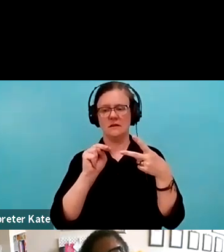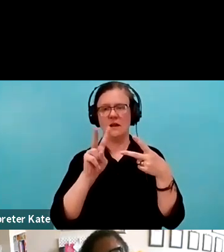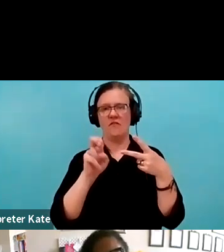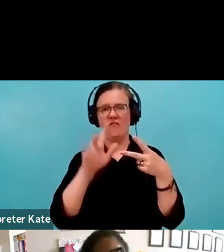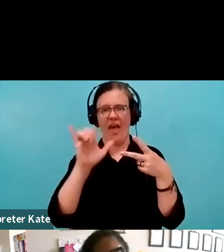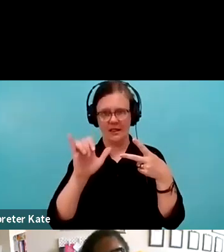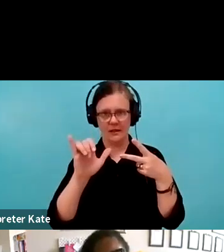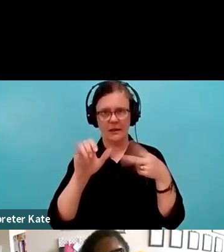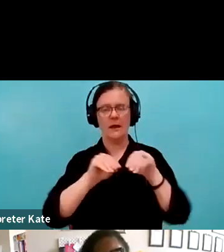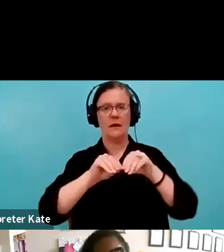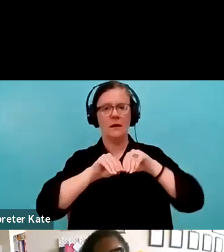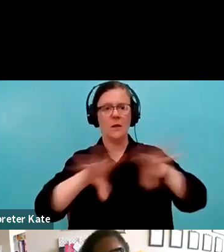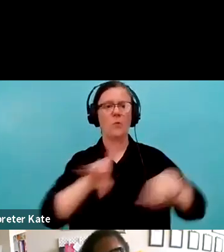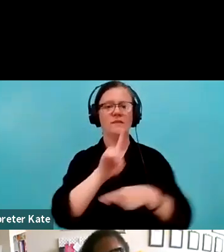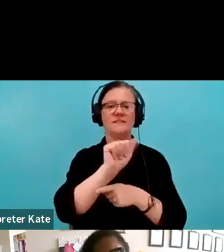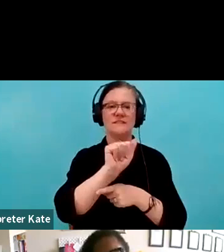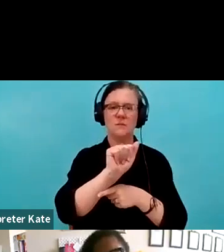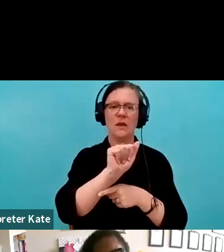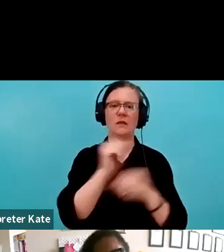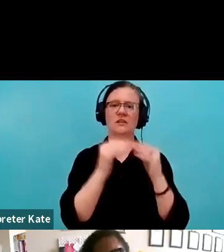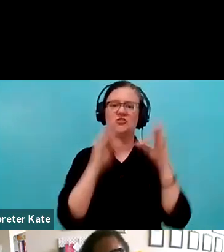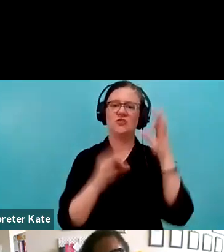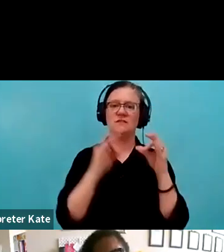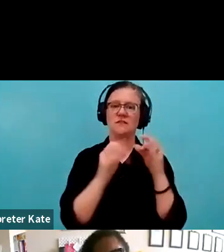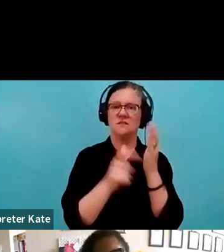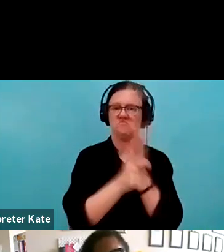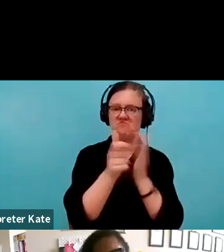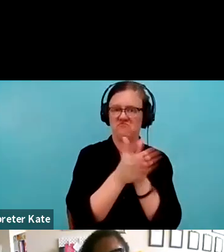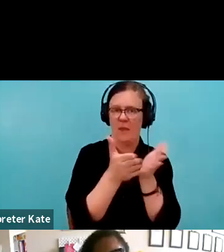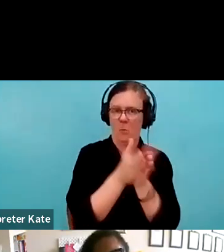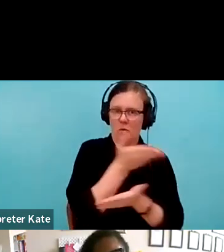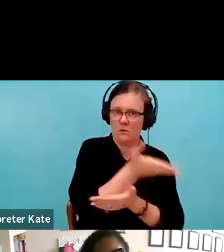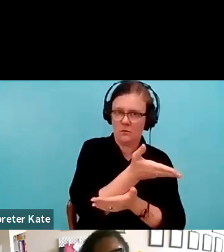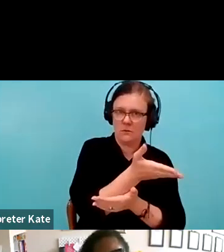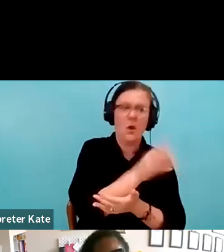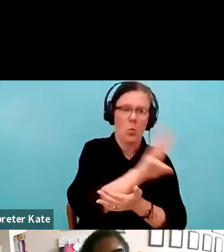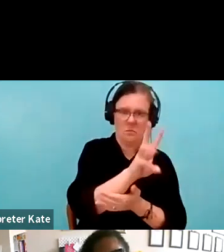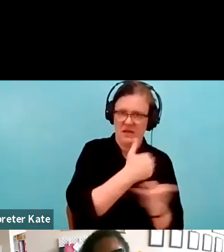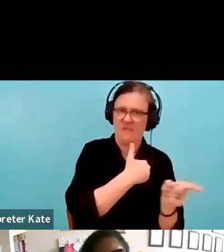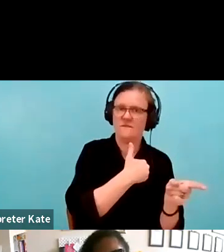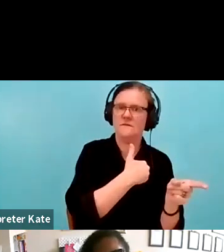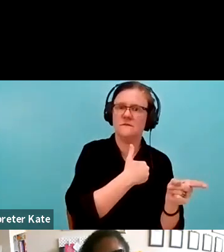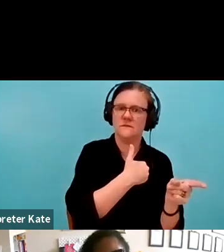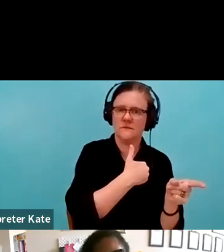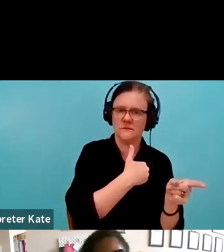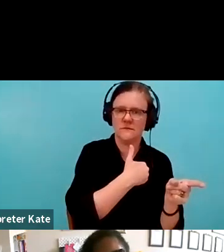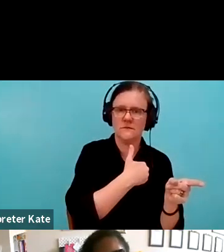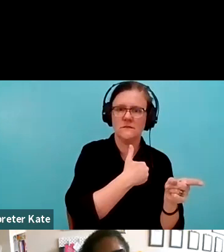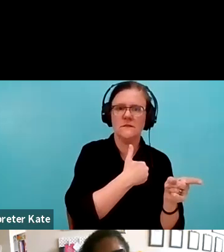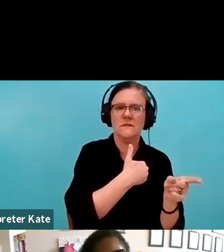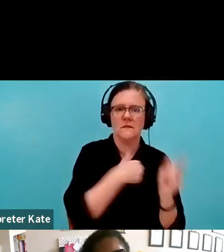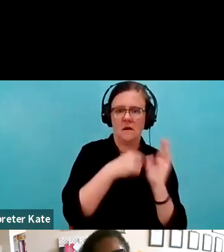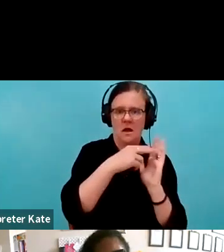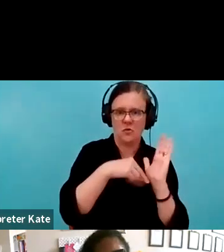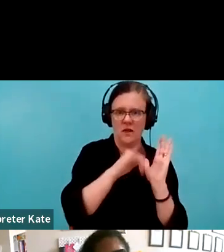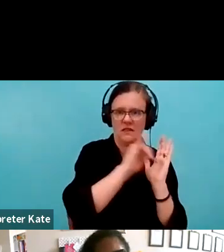handbook, and that it's available on their website. And I found that reading it gave me a great